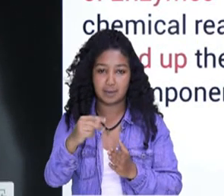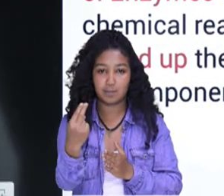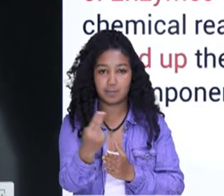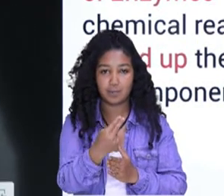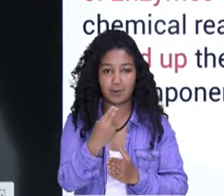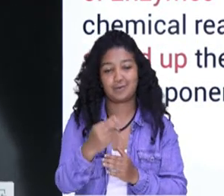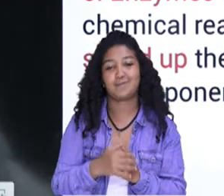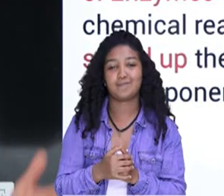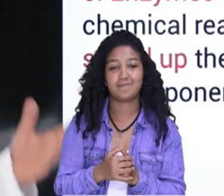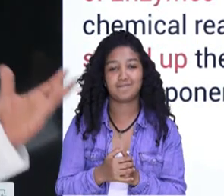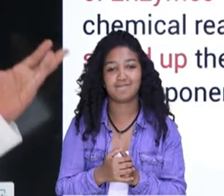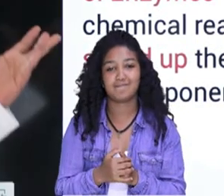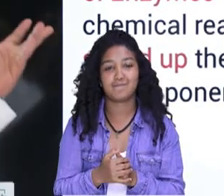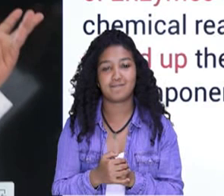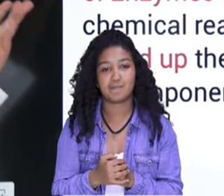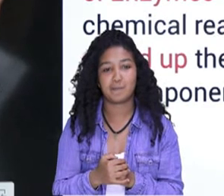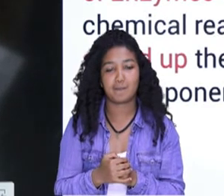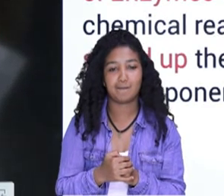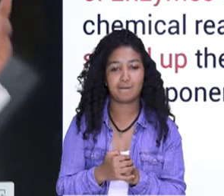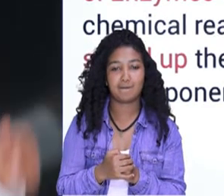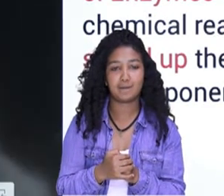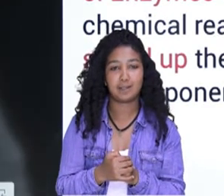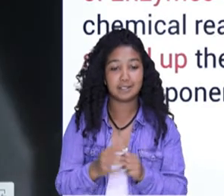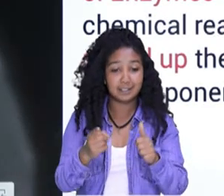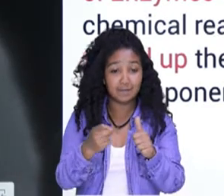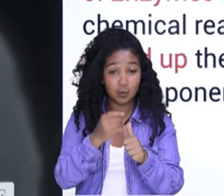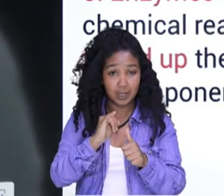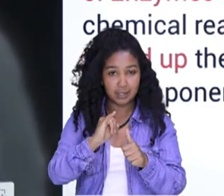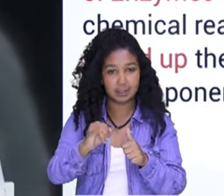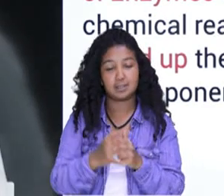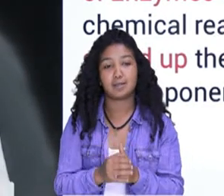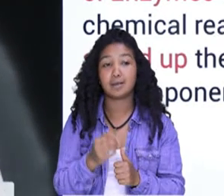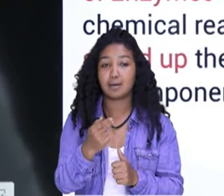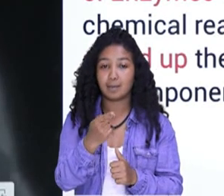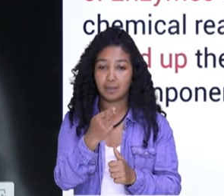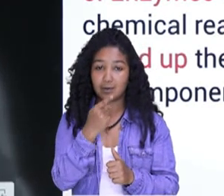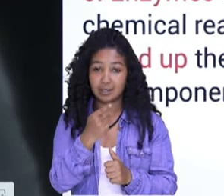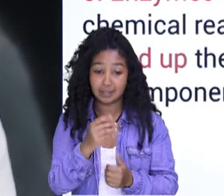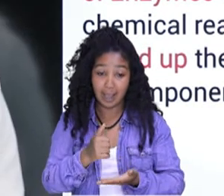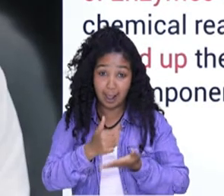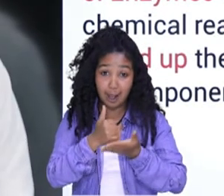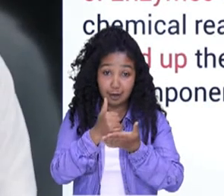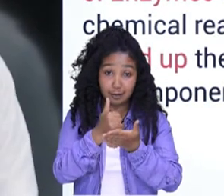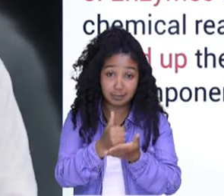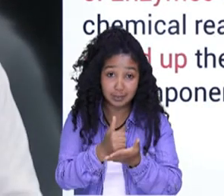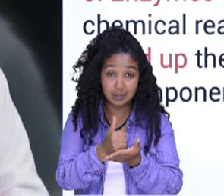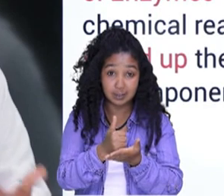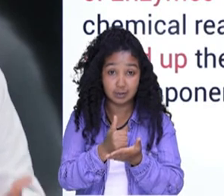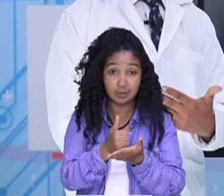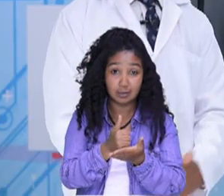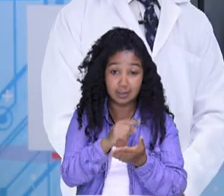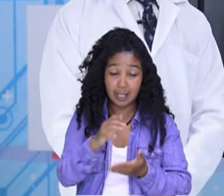the points regarding the functions of proteins. The first one, proteins help